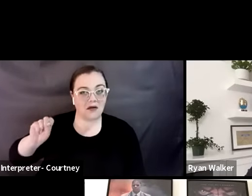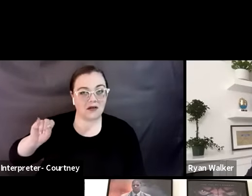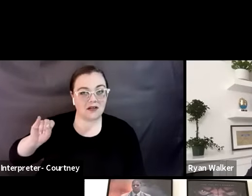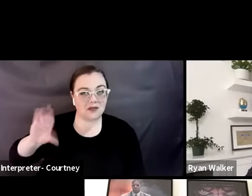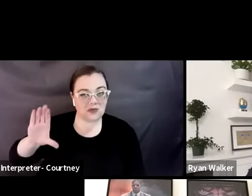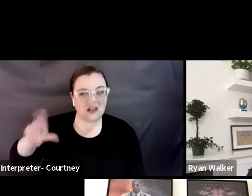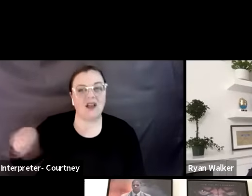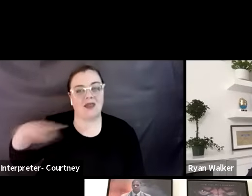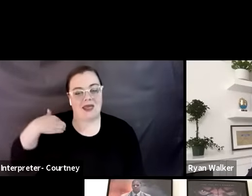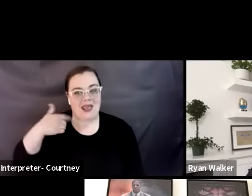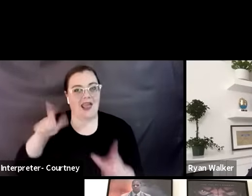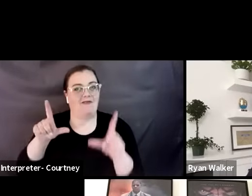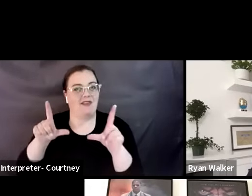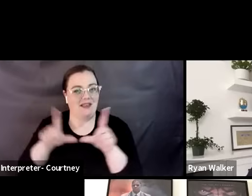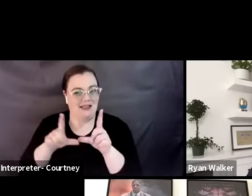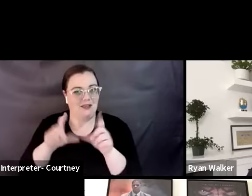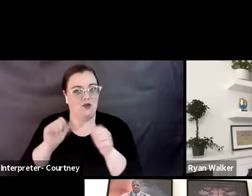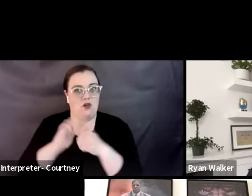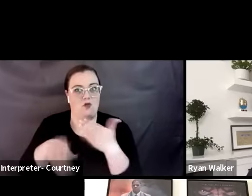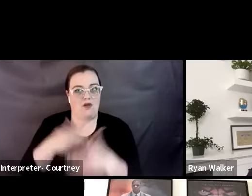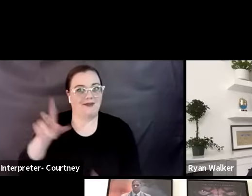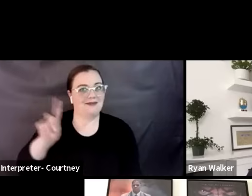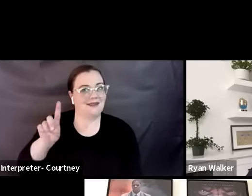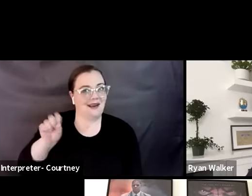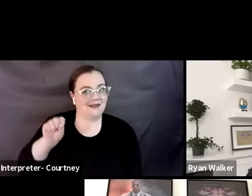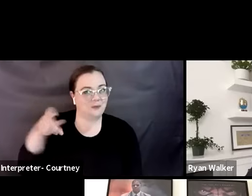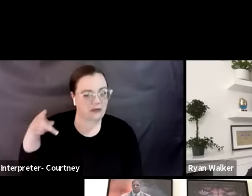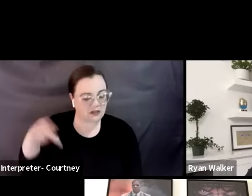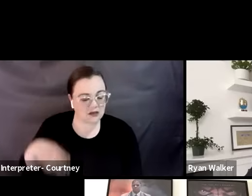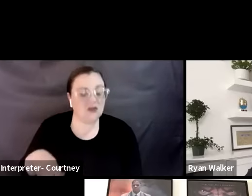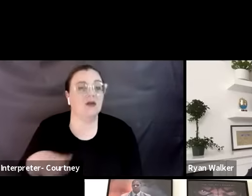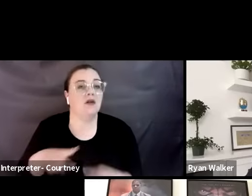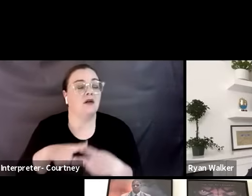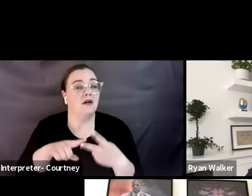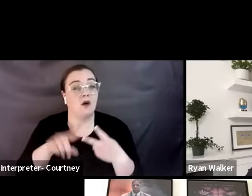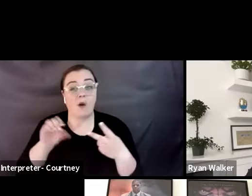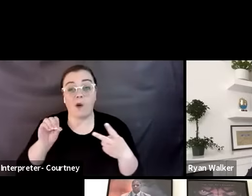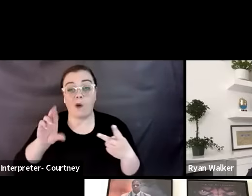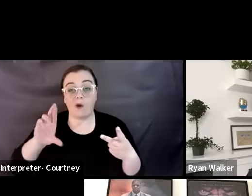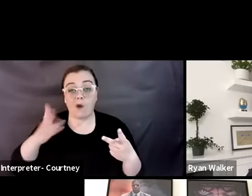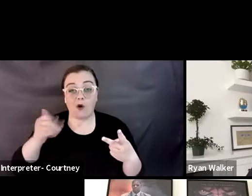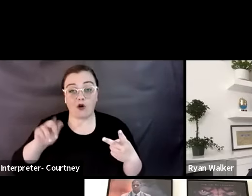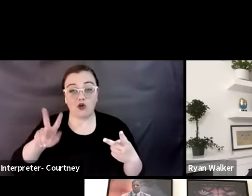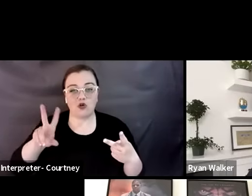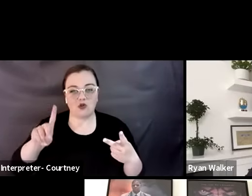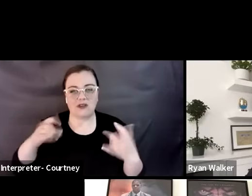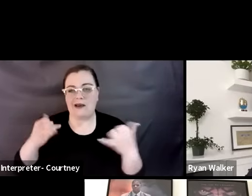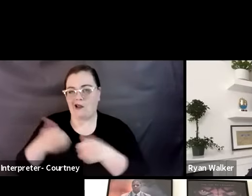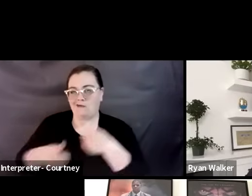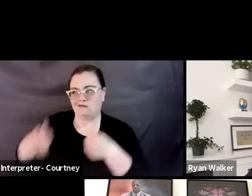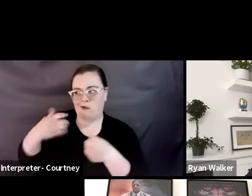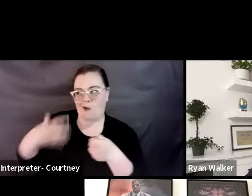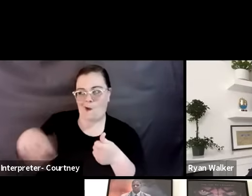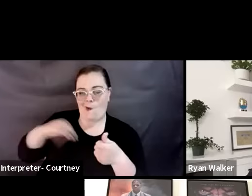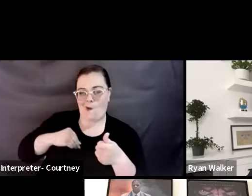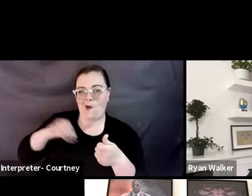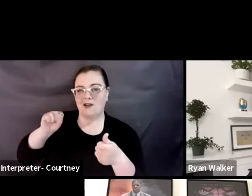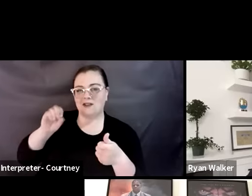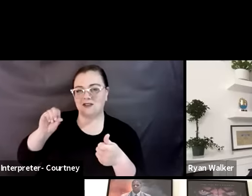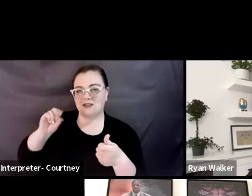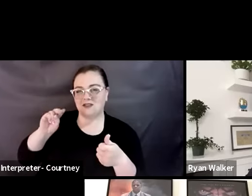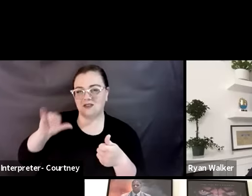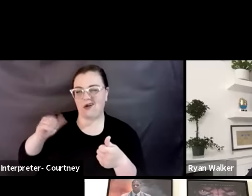licenses with all the DSPs. You have The Orchard, which is now owned by Sony, but it's really an independent